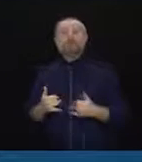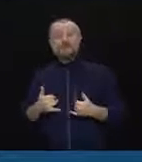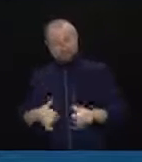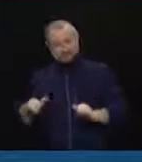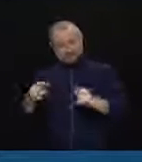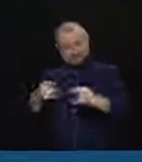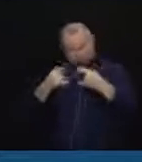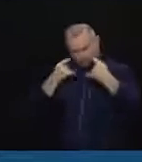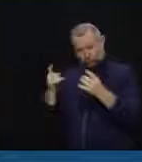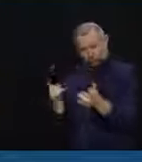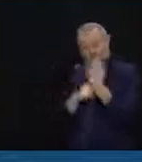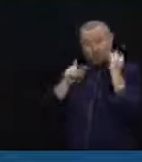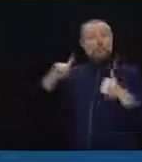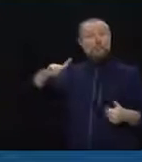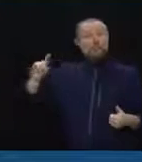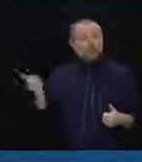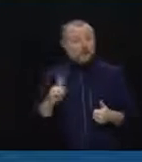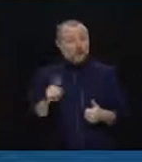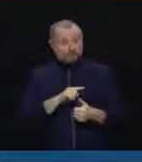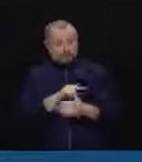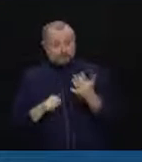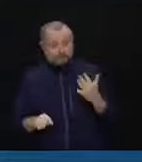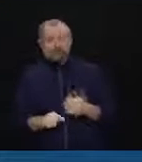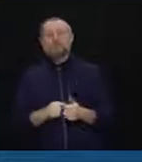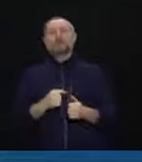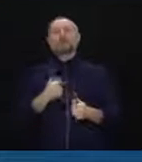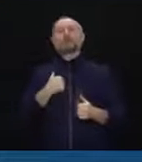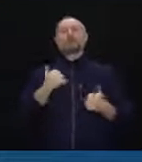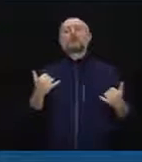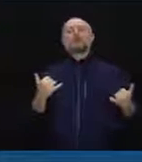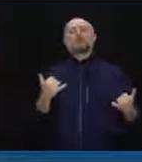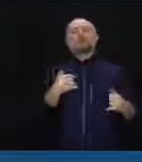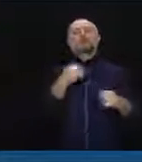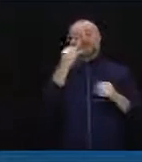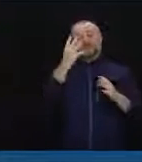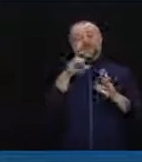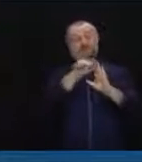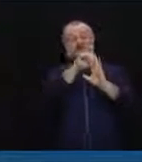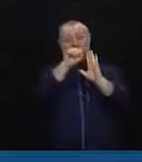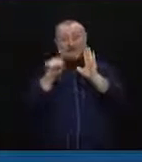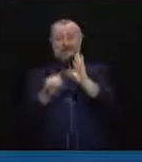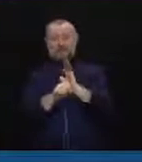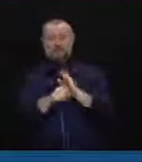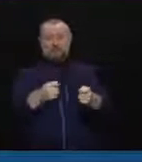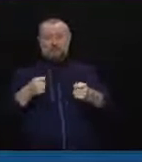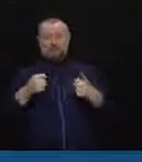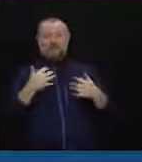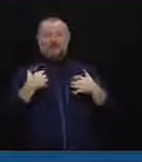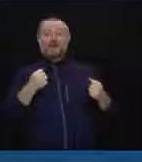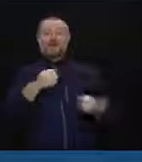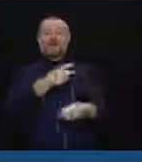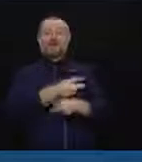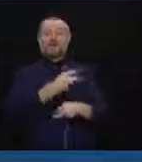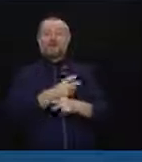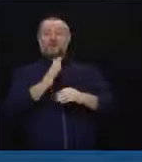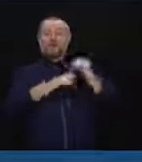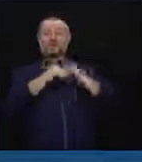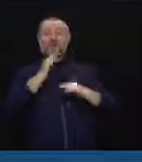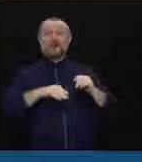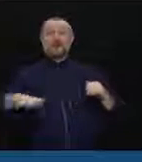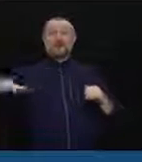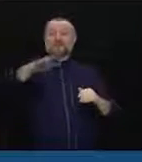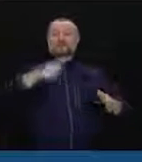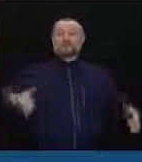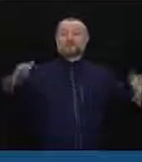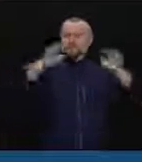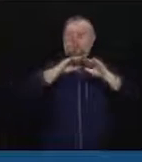going to continue for now the requirement at state-regulated healthcare facilities. I think that's very obvious of why we want to make sure our healthcare facilities are